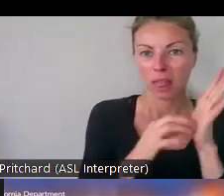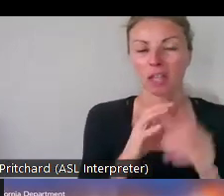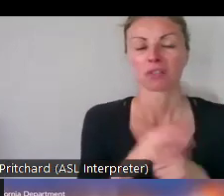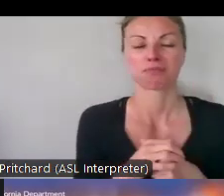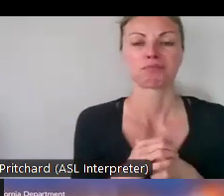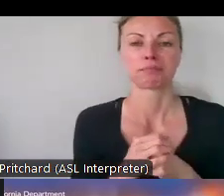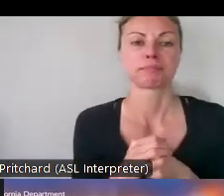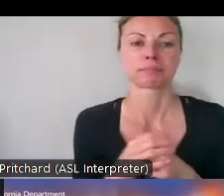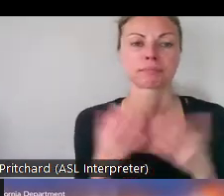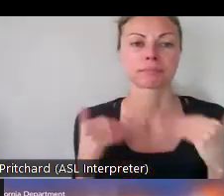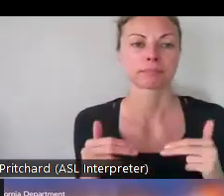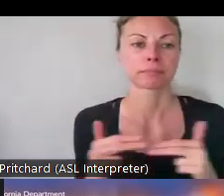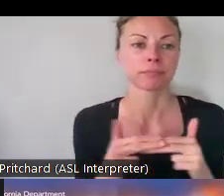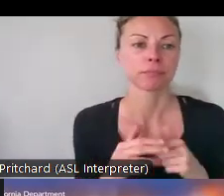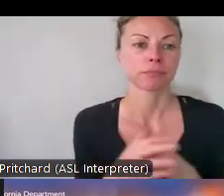Next slide, please.